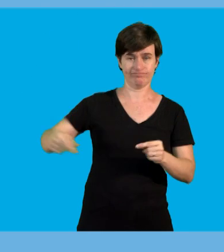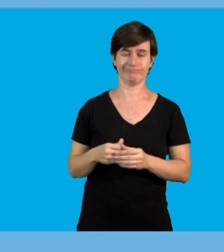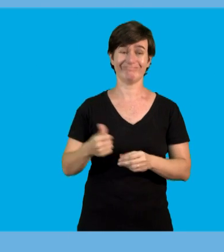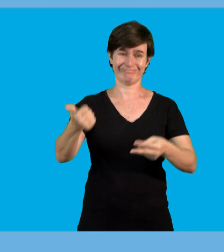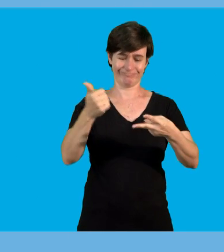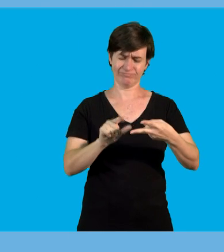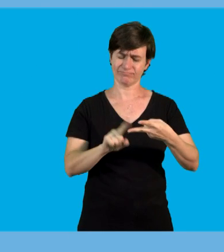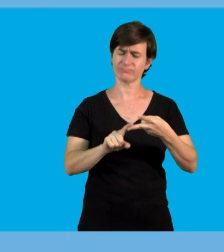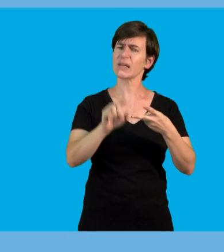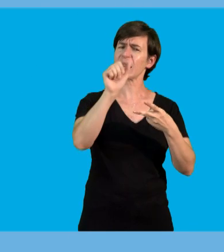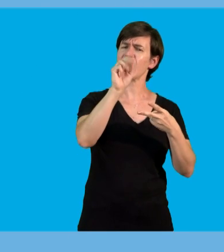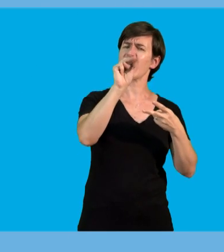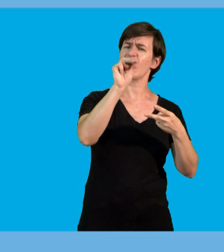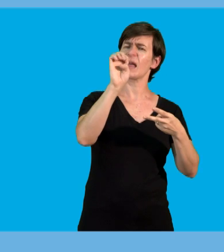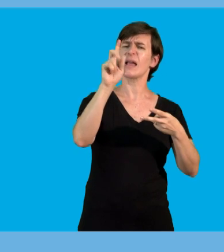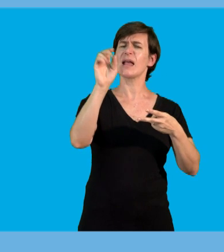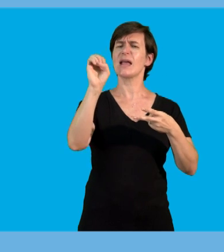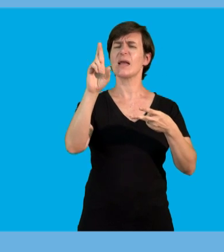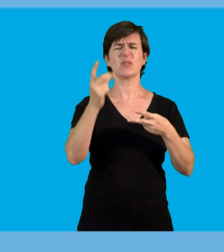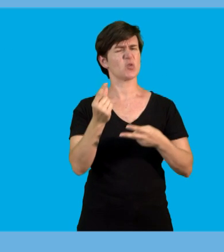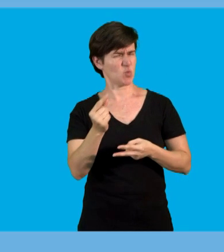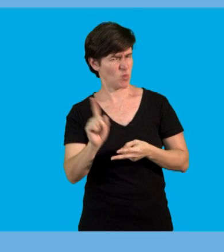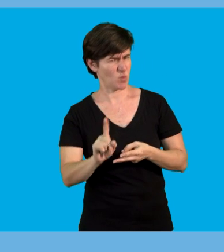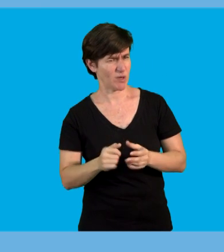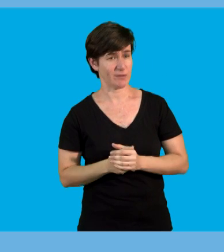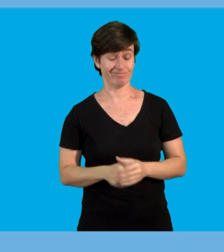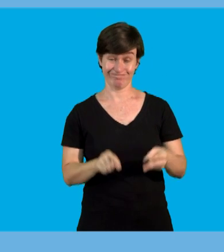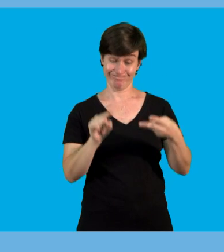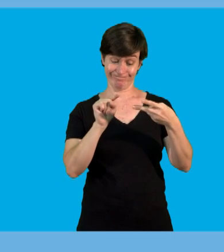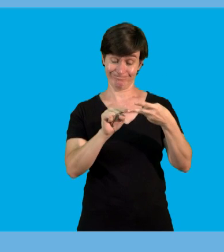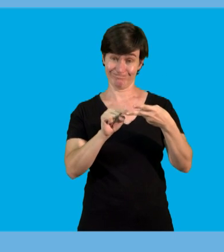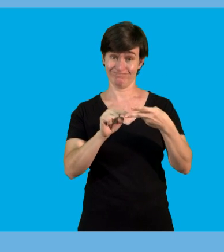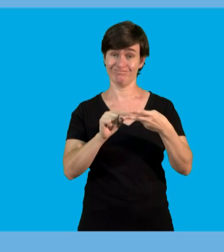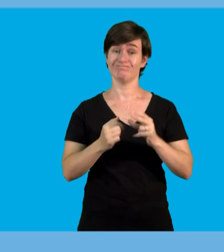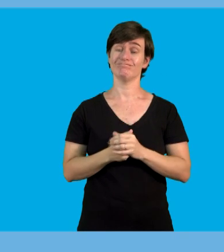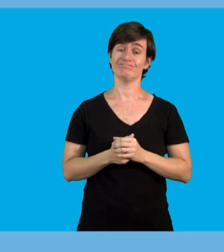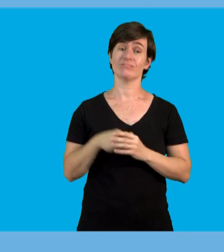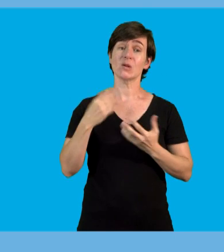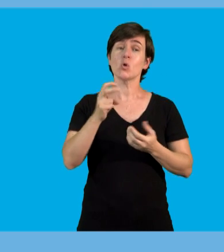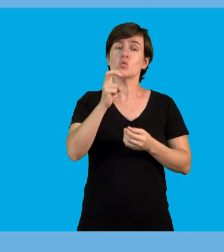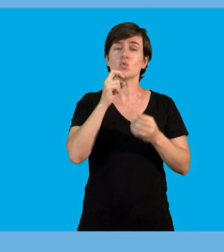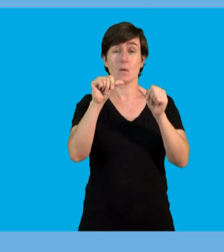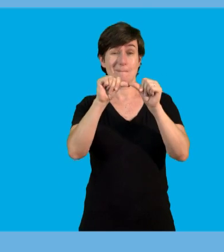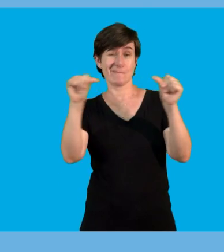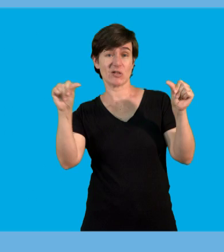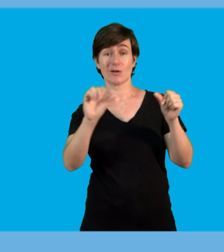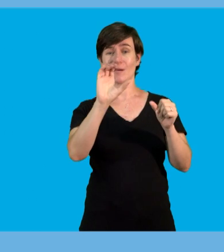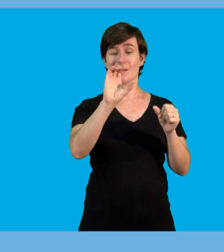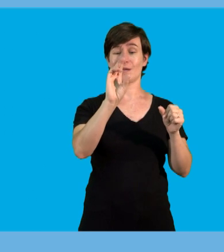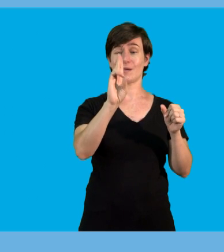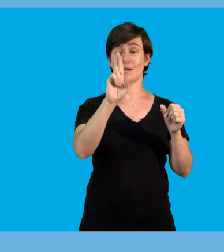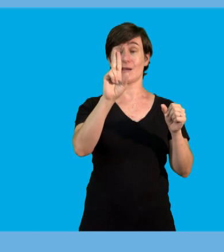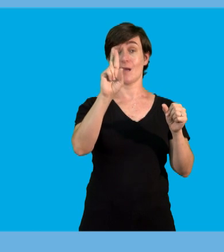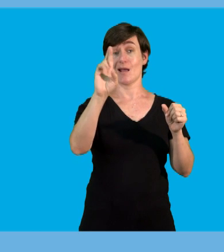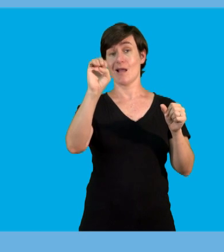Second component is an ammeter. So we need to also know that this particular component, it is used to measure the current in